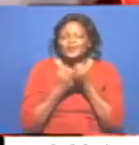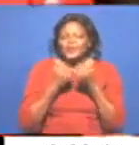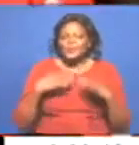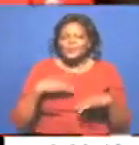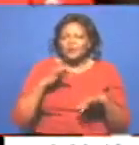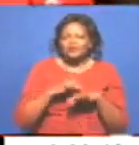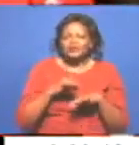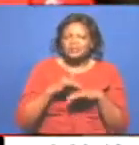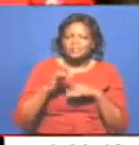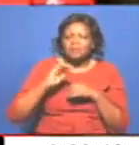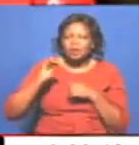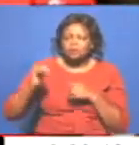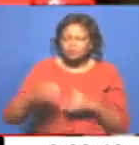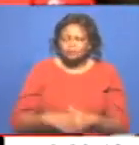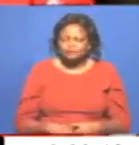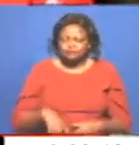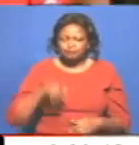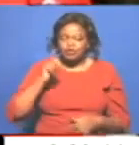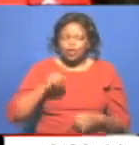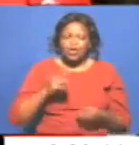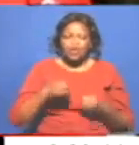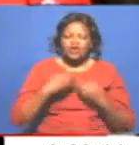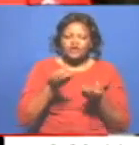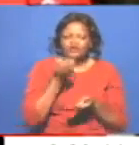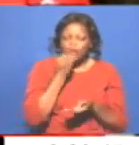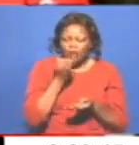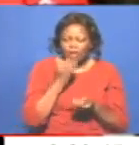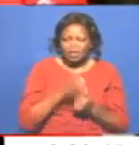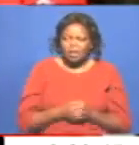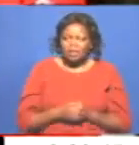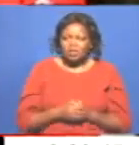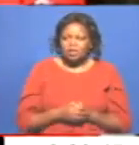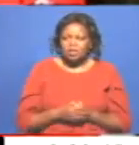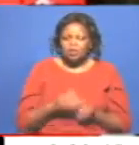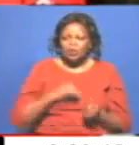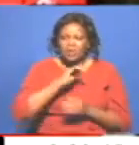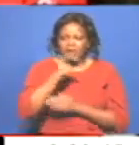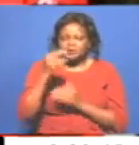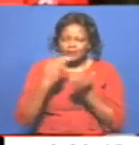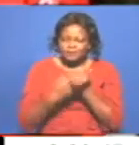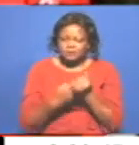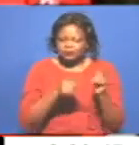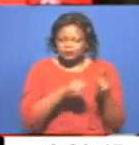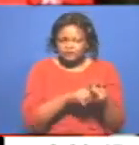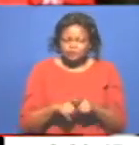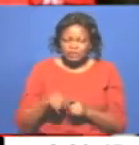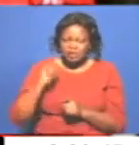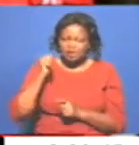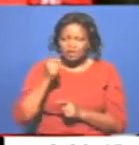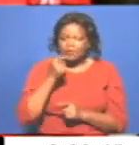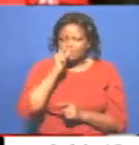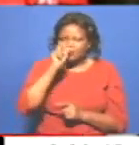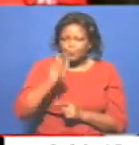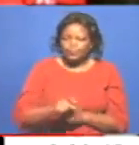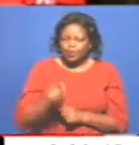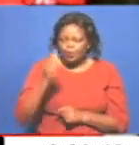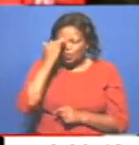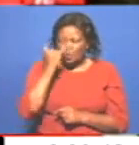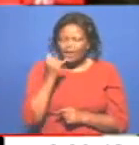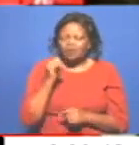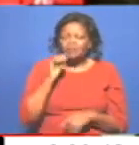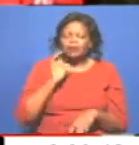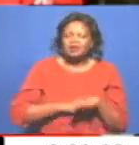the county. We shall be able to supply food. I will ask our partners like Kenya Red Cross so that we can get some non-food